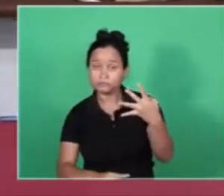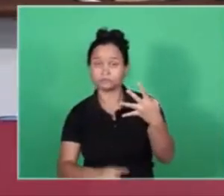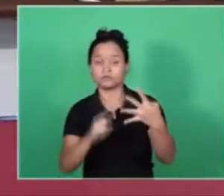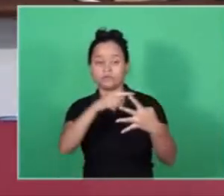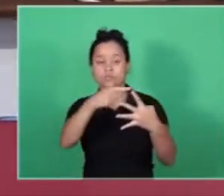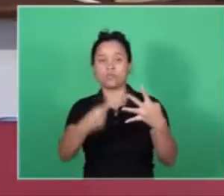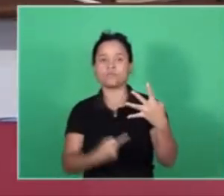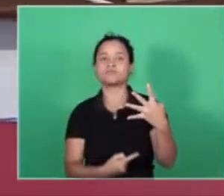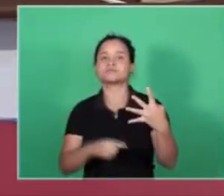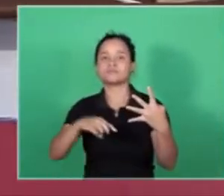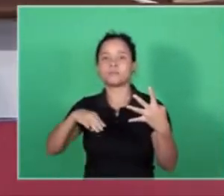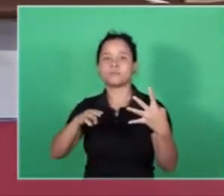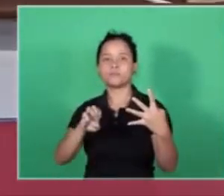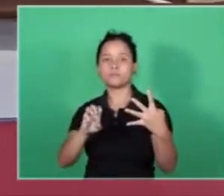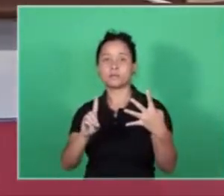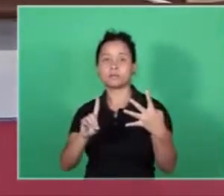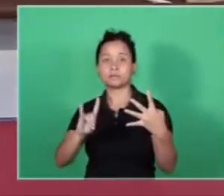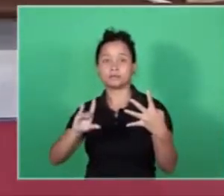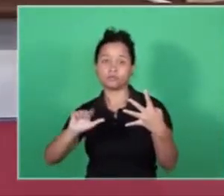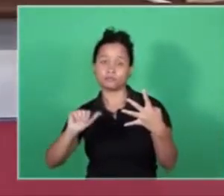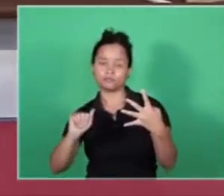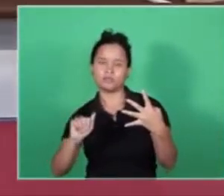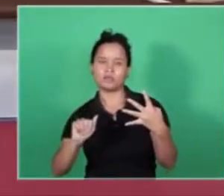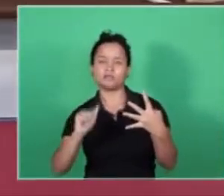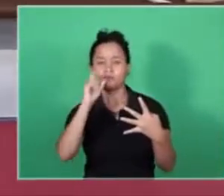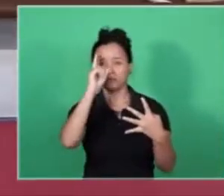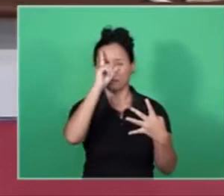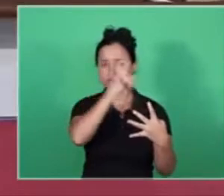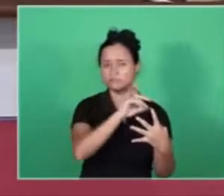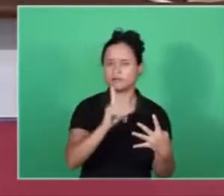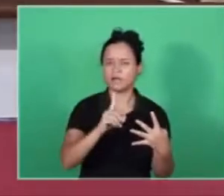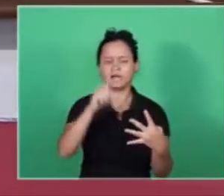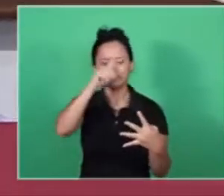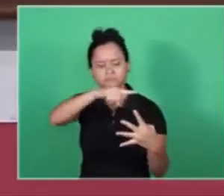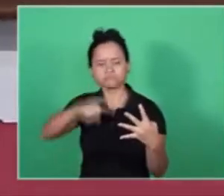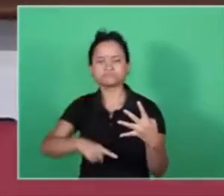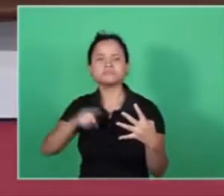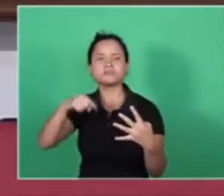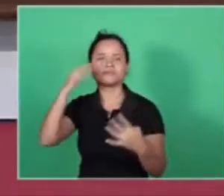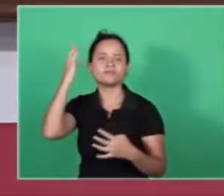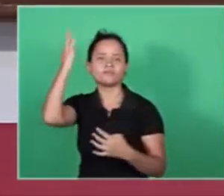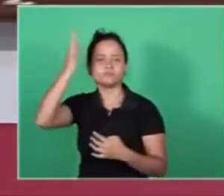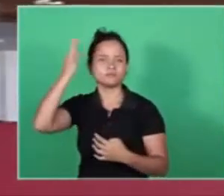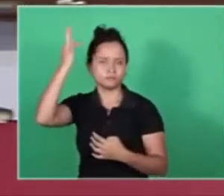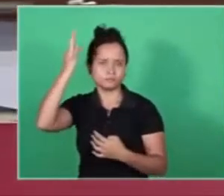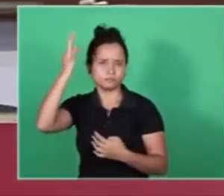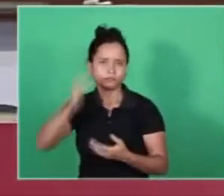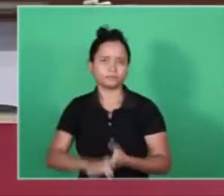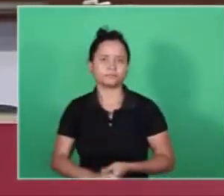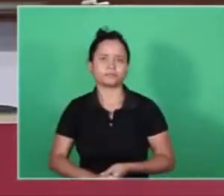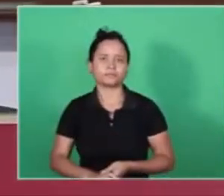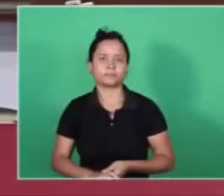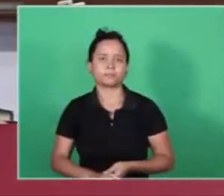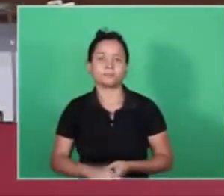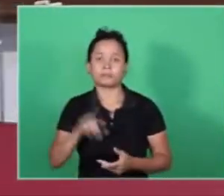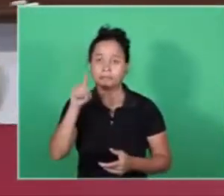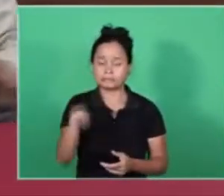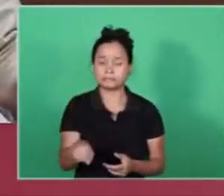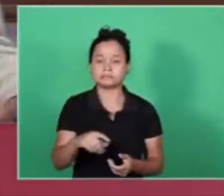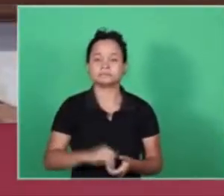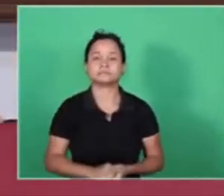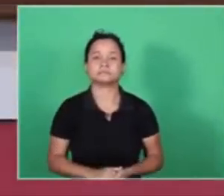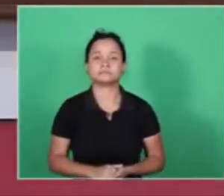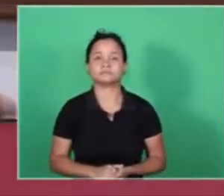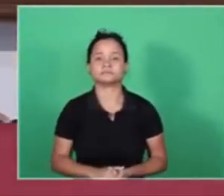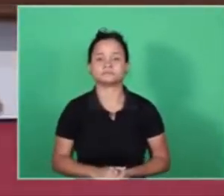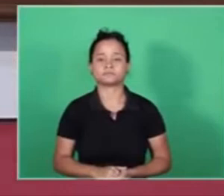dimension. There's no problem. This is the philosophy. And it is in such a way